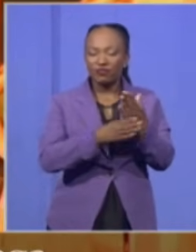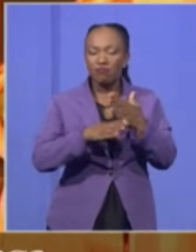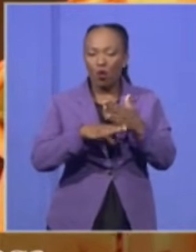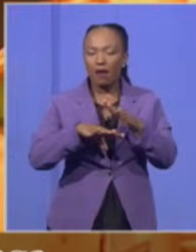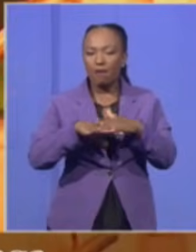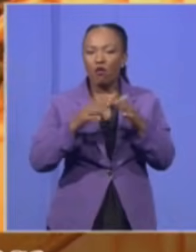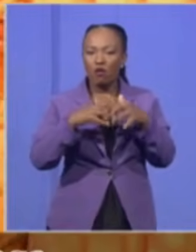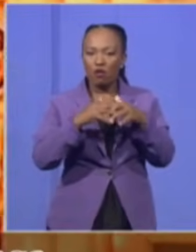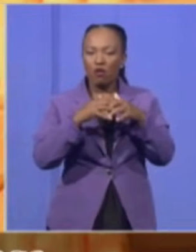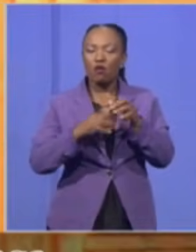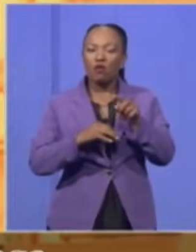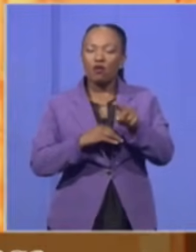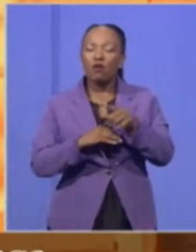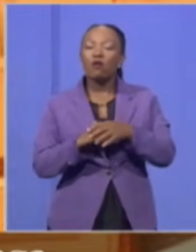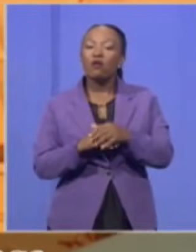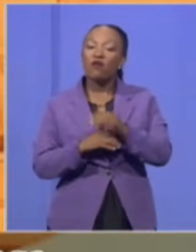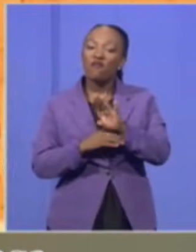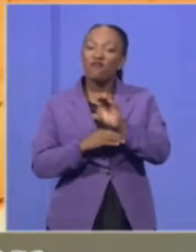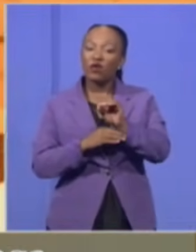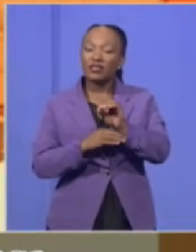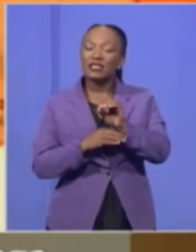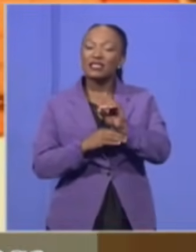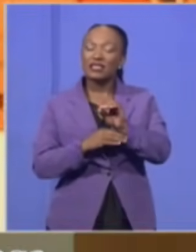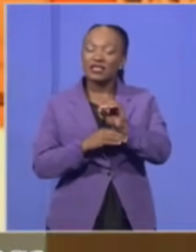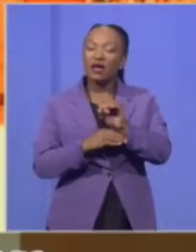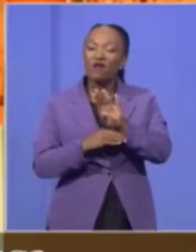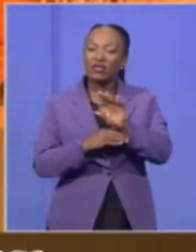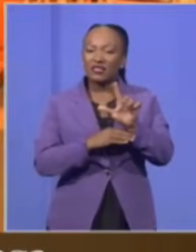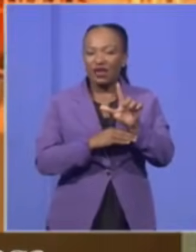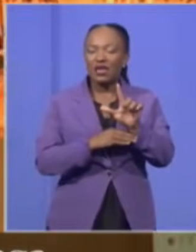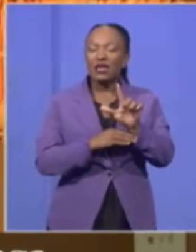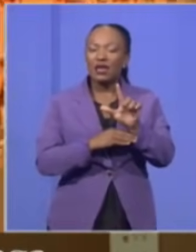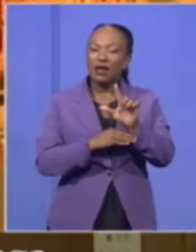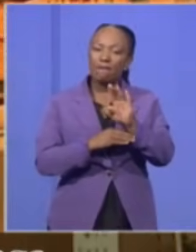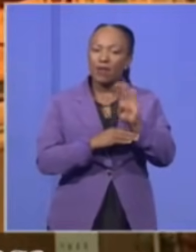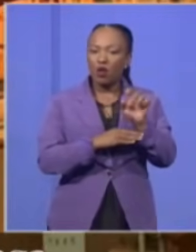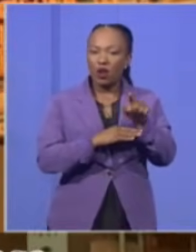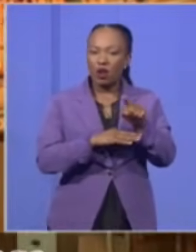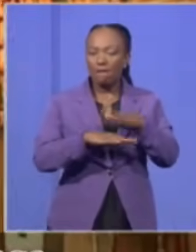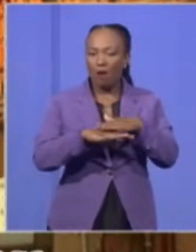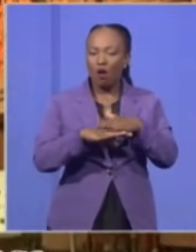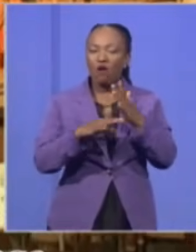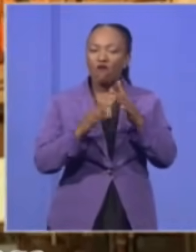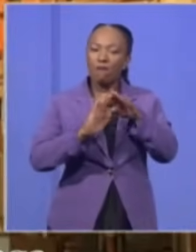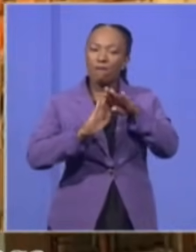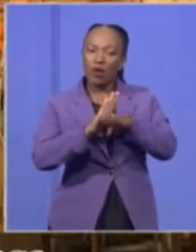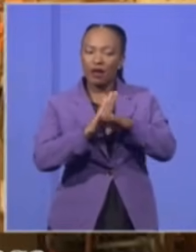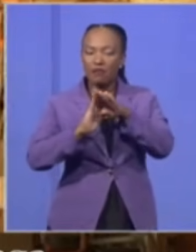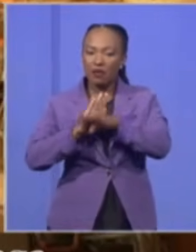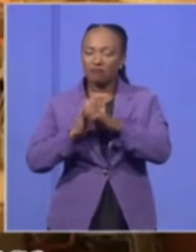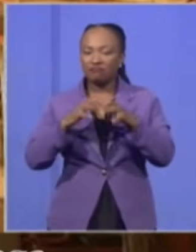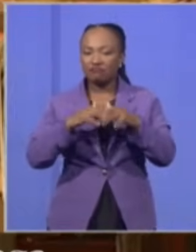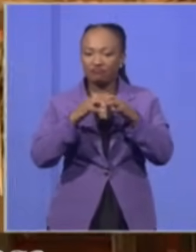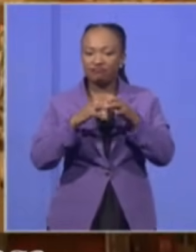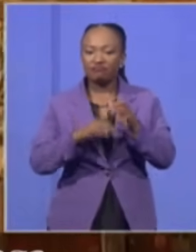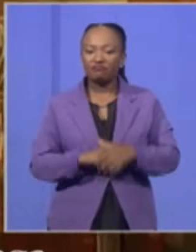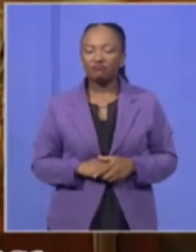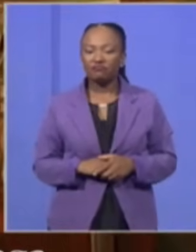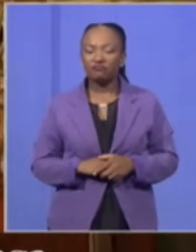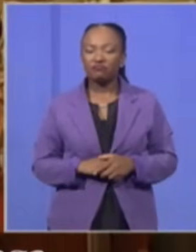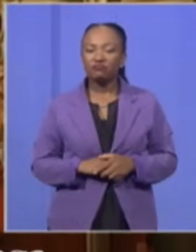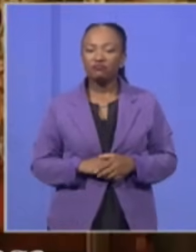tše dibilione tše 47 tša tlaleletšo go thuša kaonafatšong ya mananeo kgoparara. Government's GDP figures came out